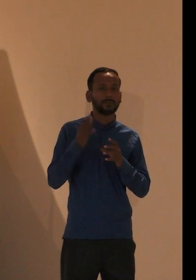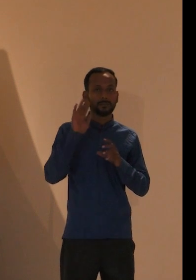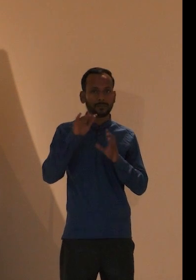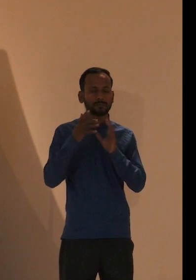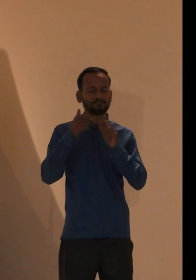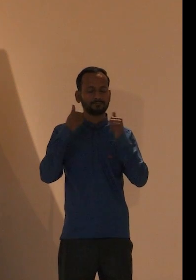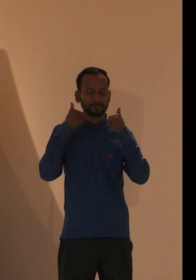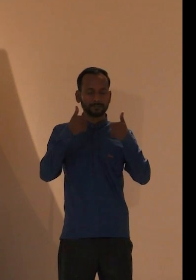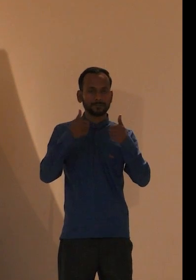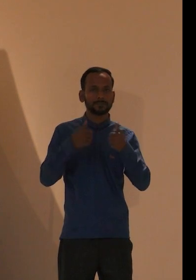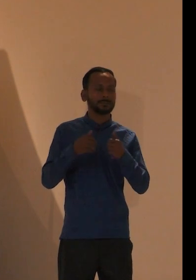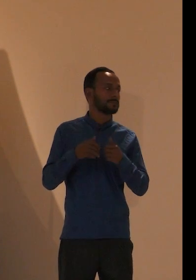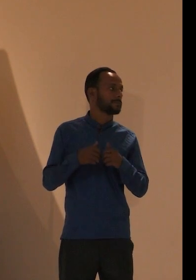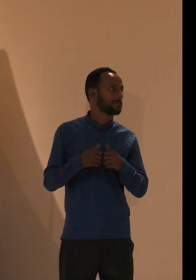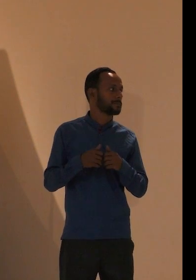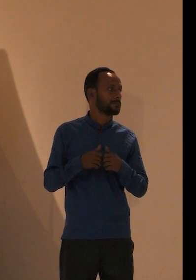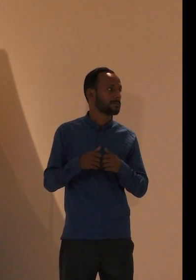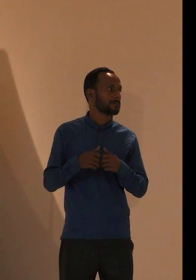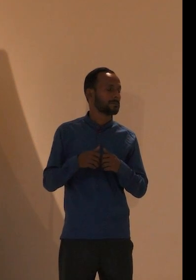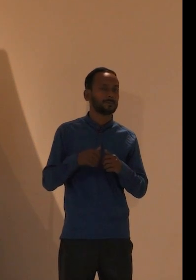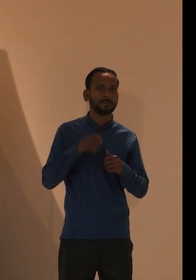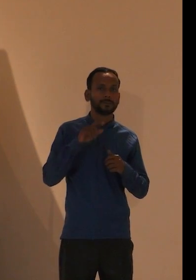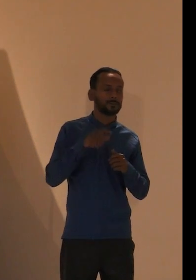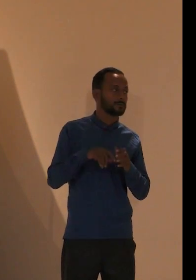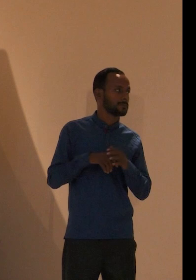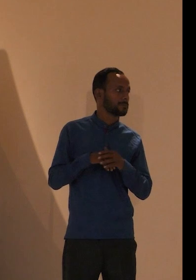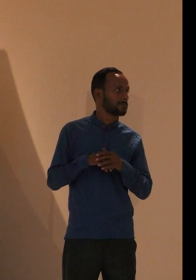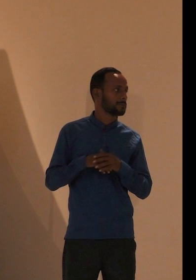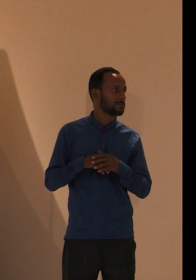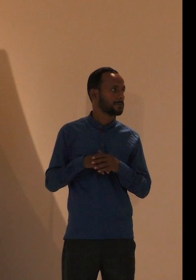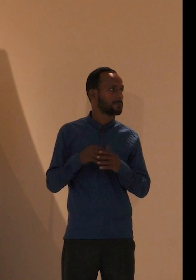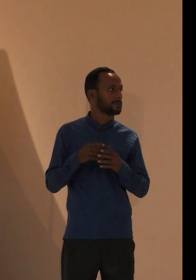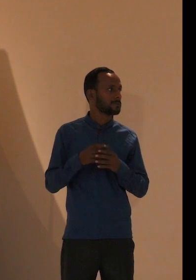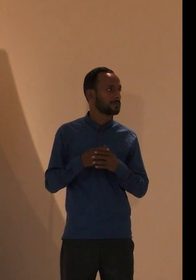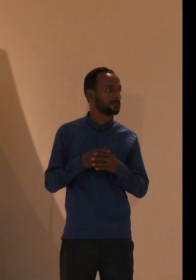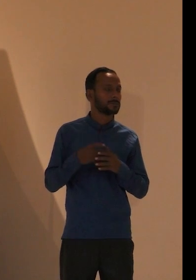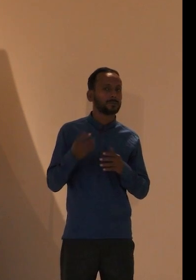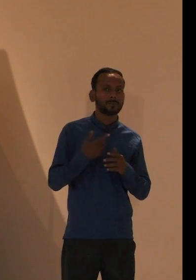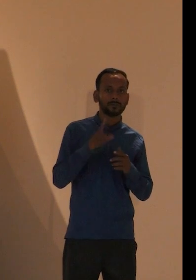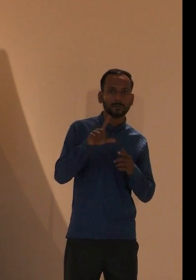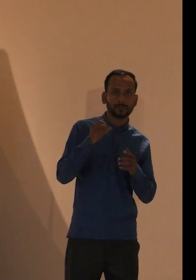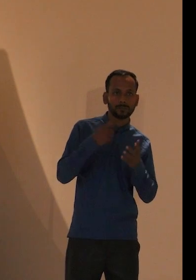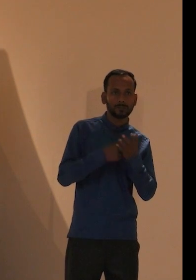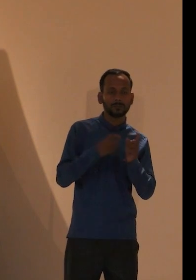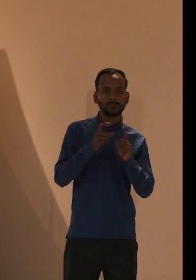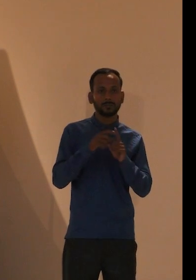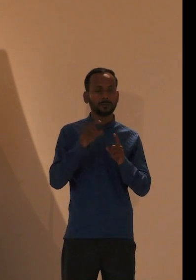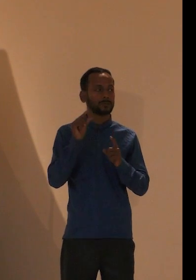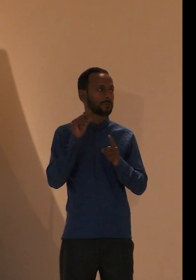main theory of history. Thomas Carlyle popularized this theory. So Lord Curzon wanted to populate